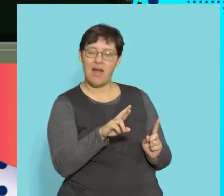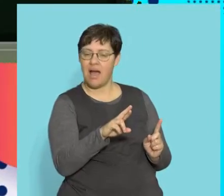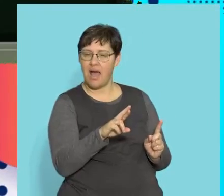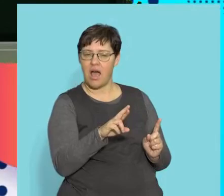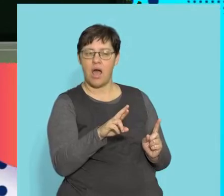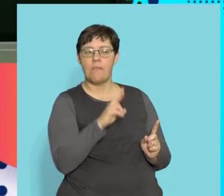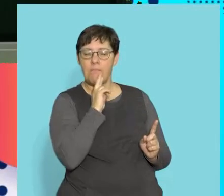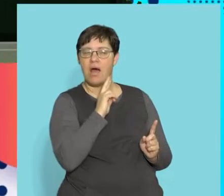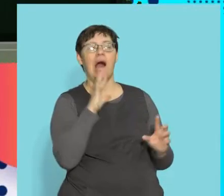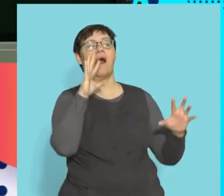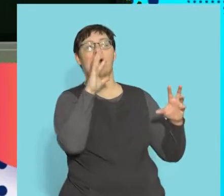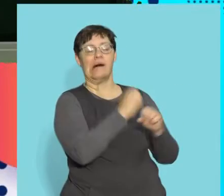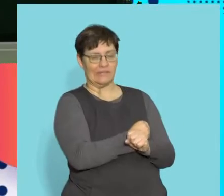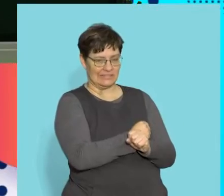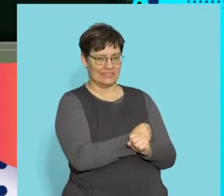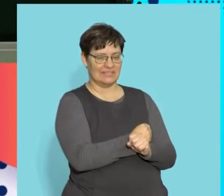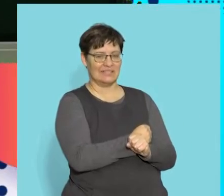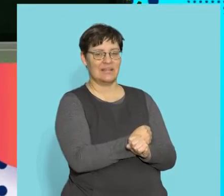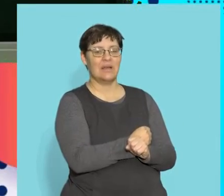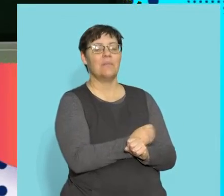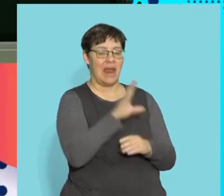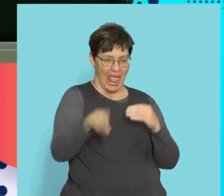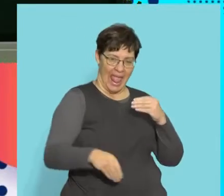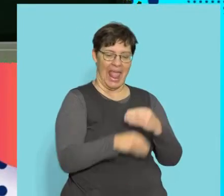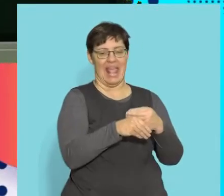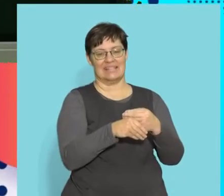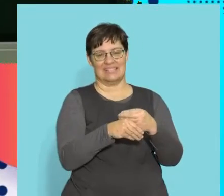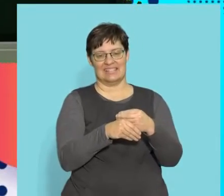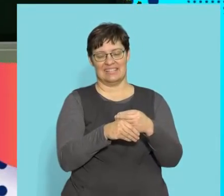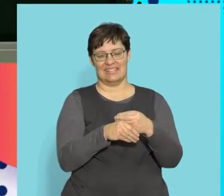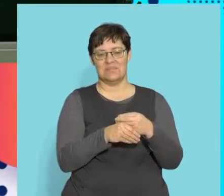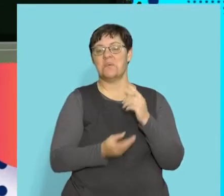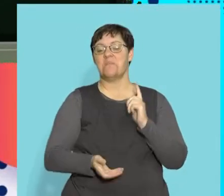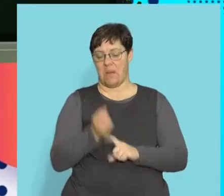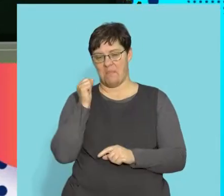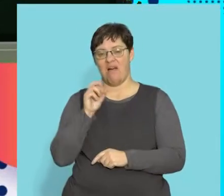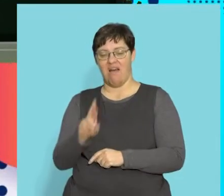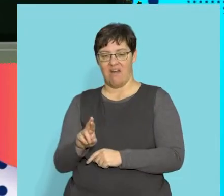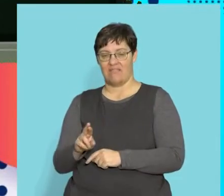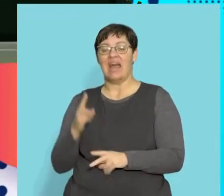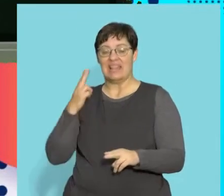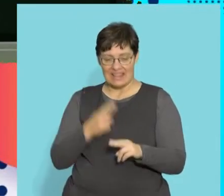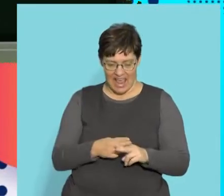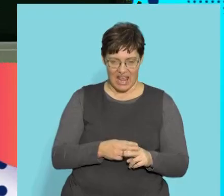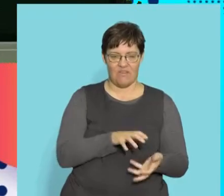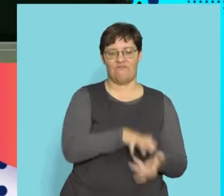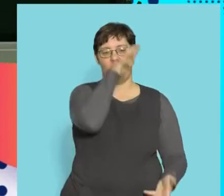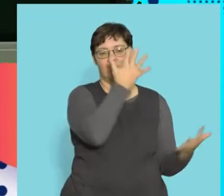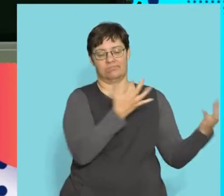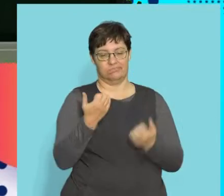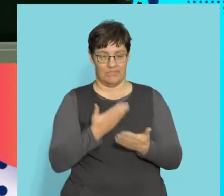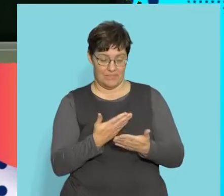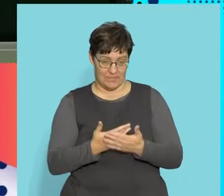should be almost like a little bit of a clue that there has to be a step that comes to find the radius before I actually find the volume of